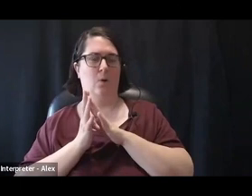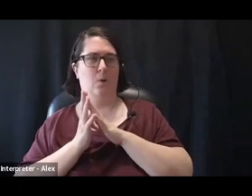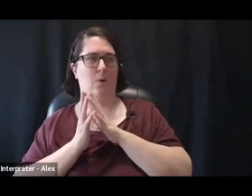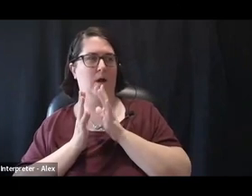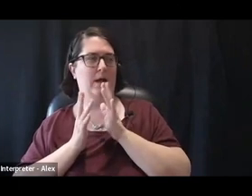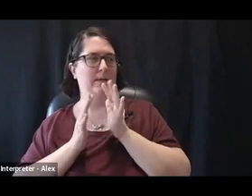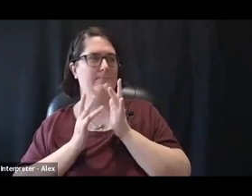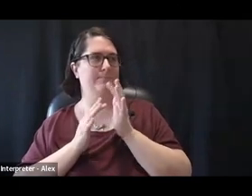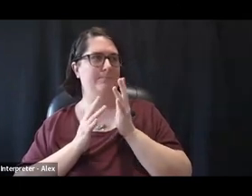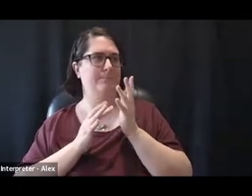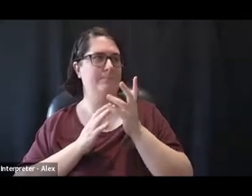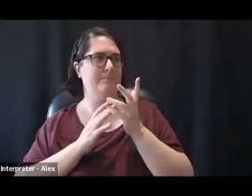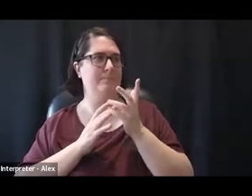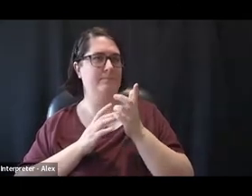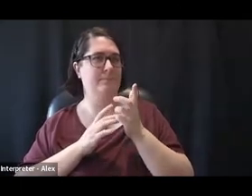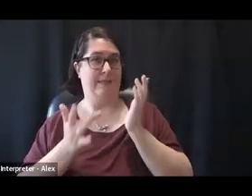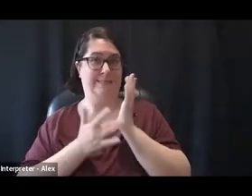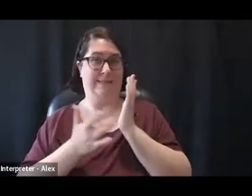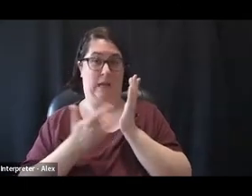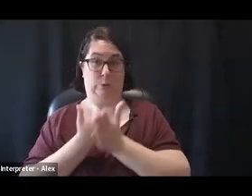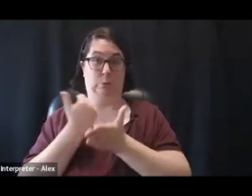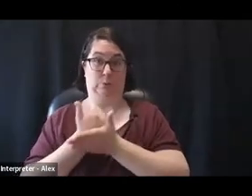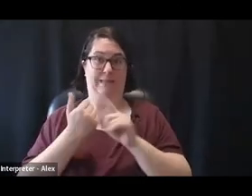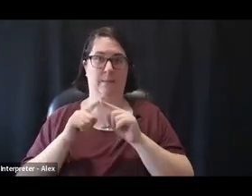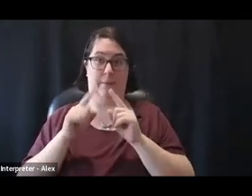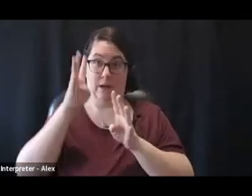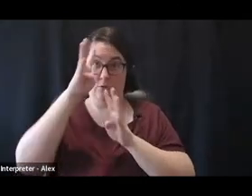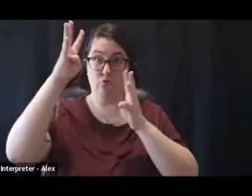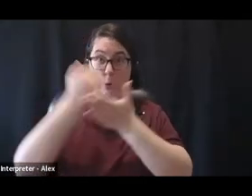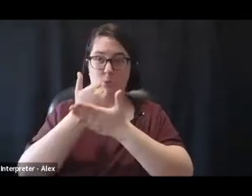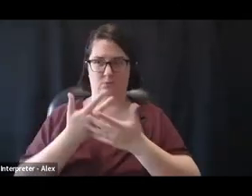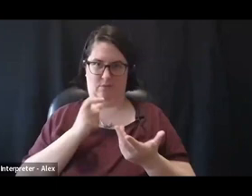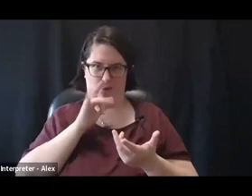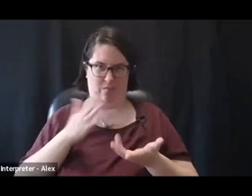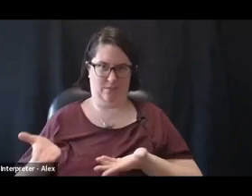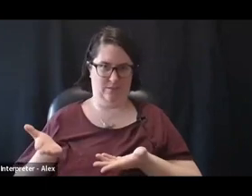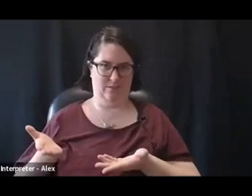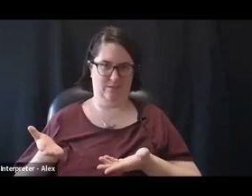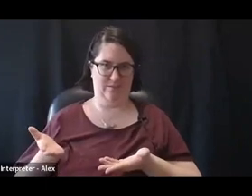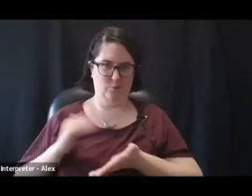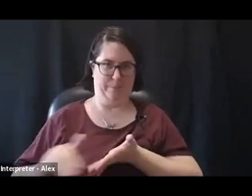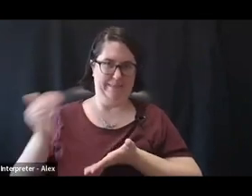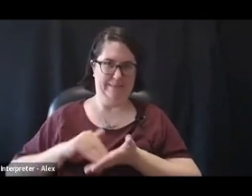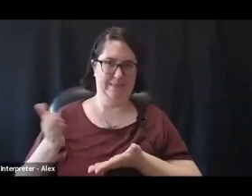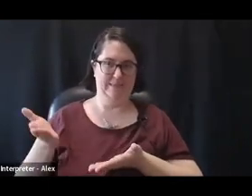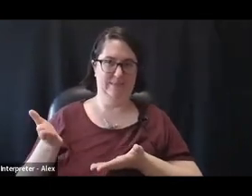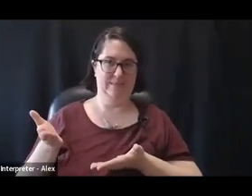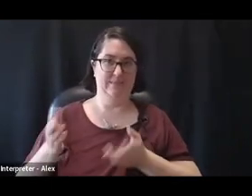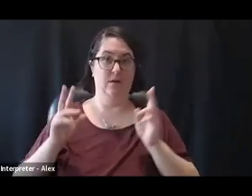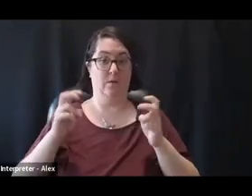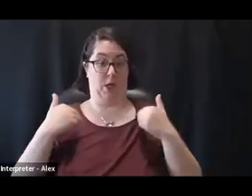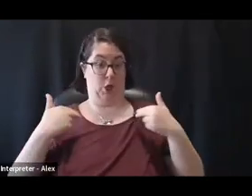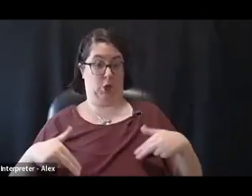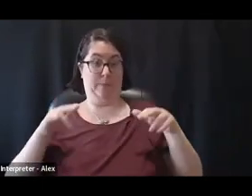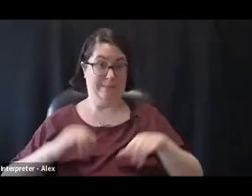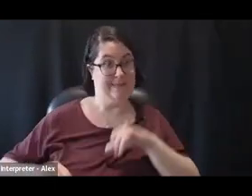of innovative. Like there's something to me about the idea that you can't standardize a human being,